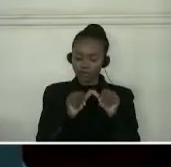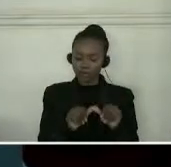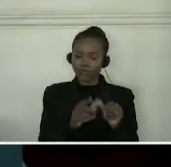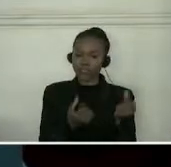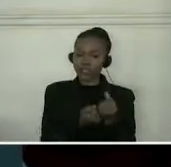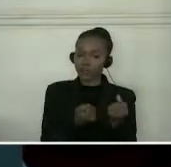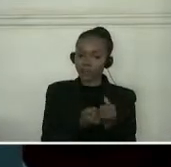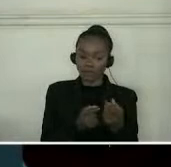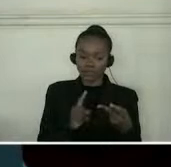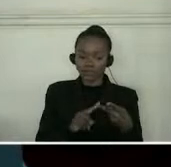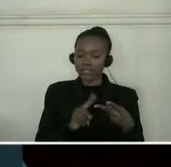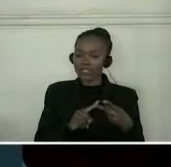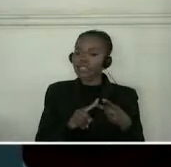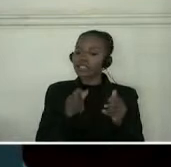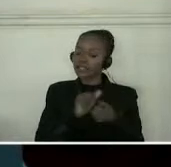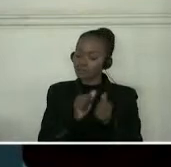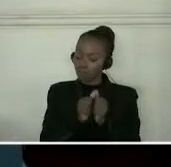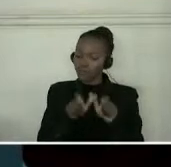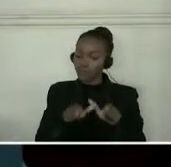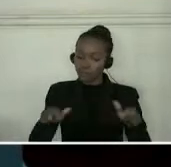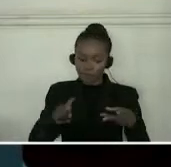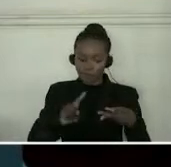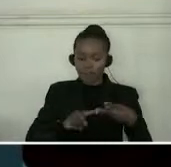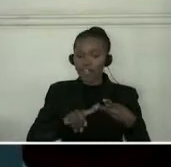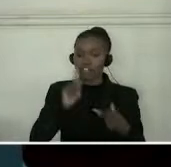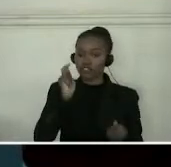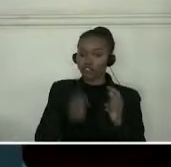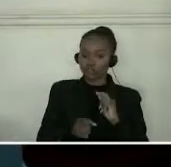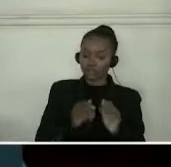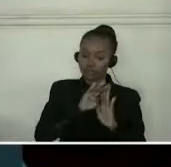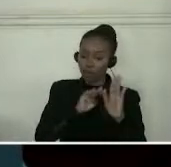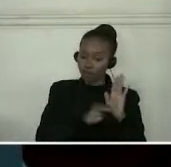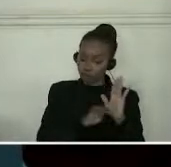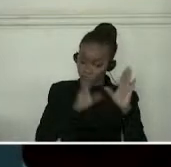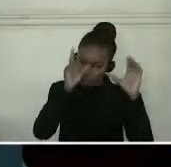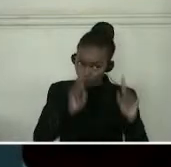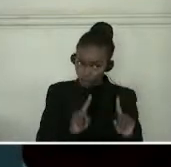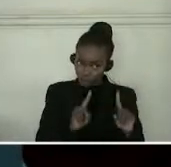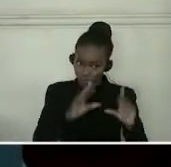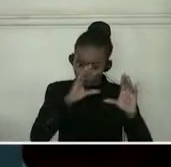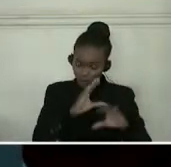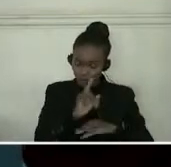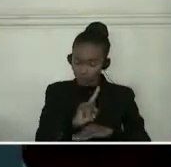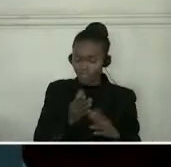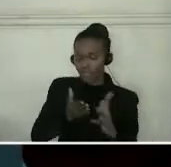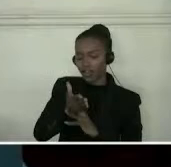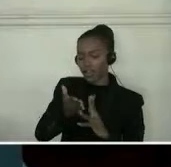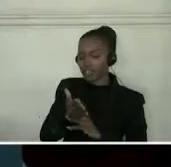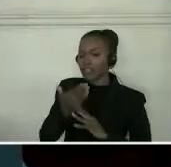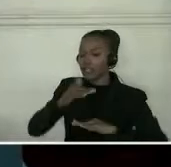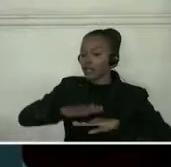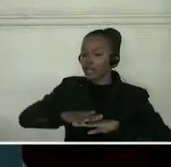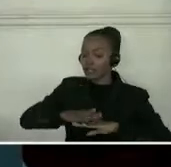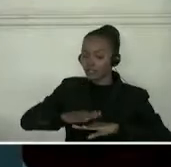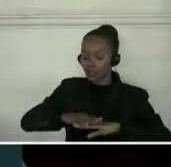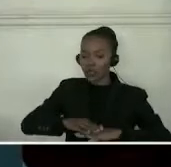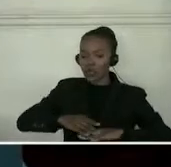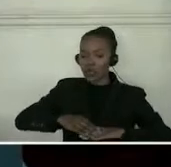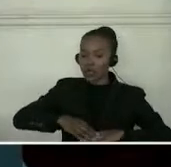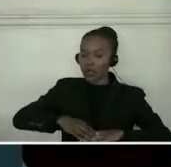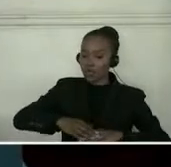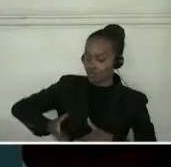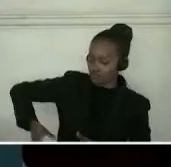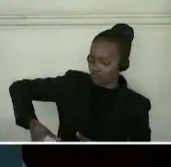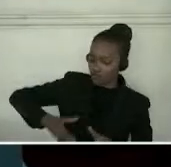development of transformation programs of all sporting codes with special focus creating more access to rugby cricket water